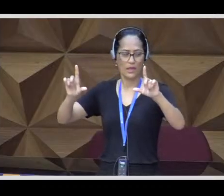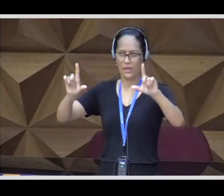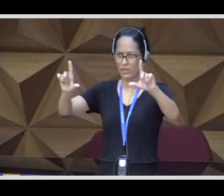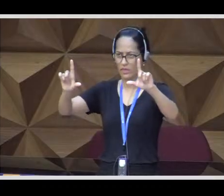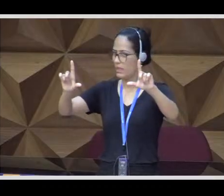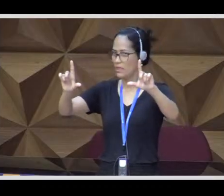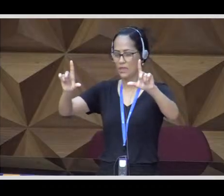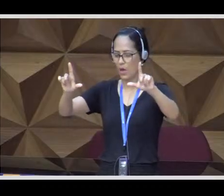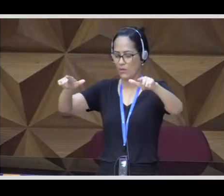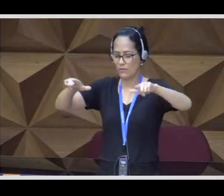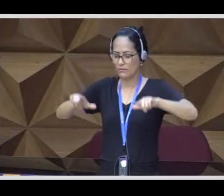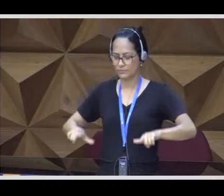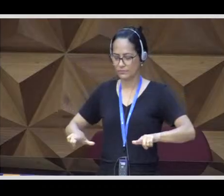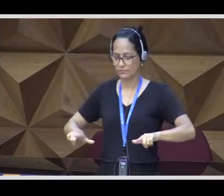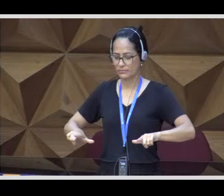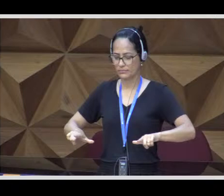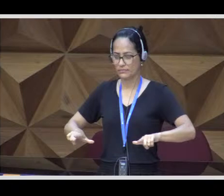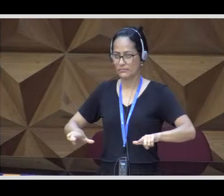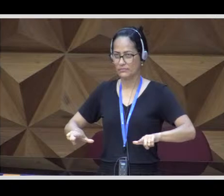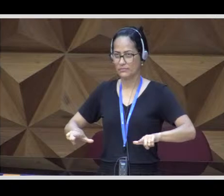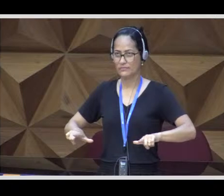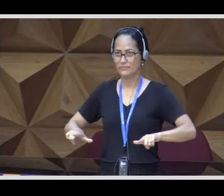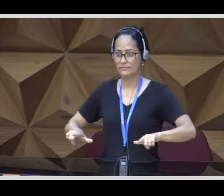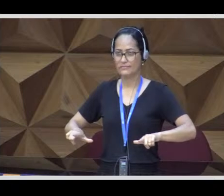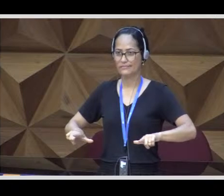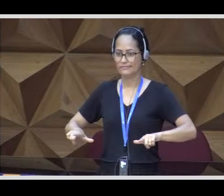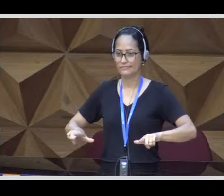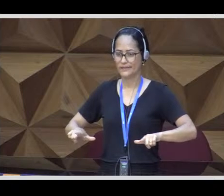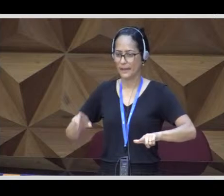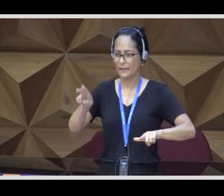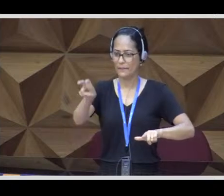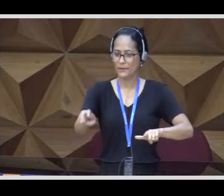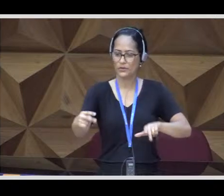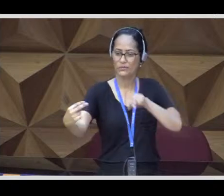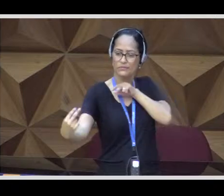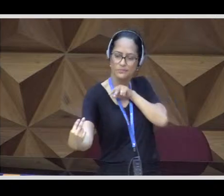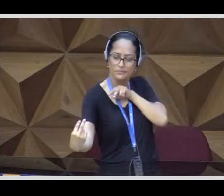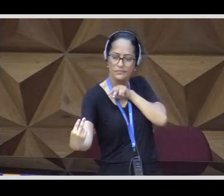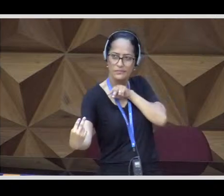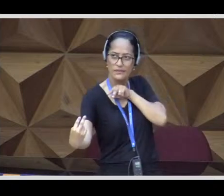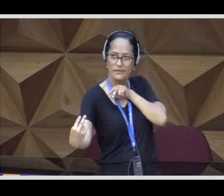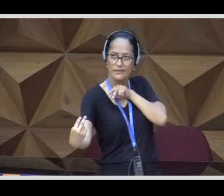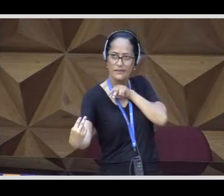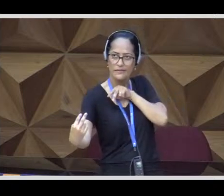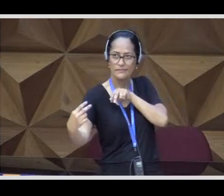the other people. Bit more where you'd put a magazine or maybe a laptop right now.